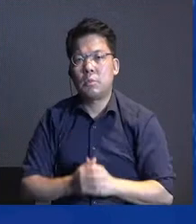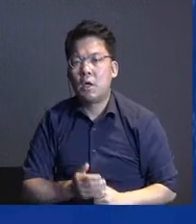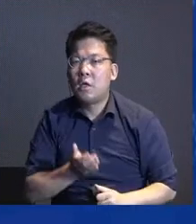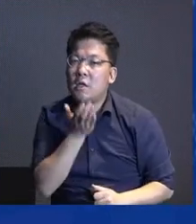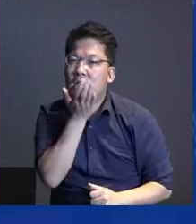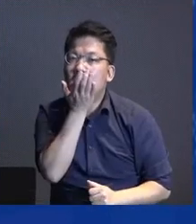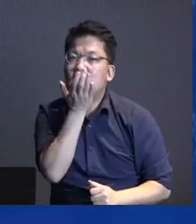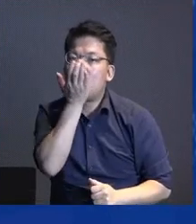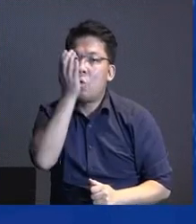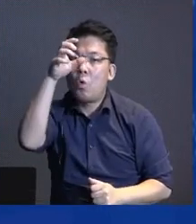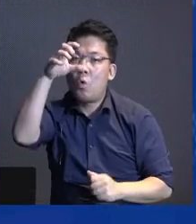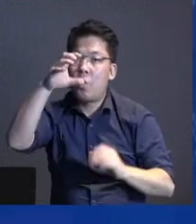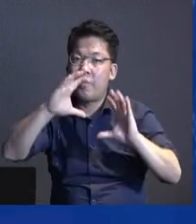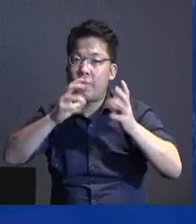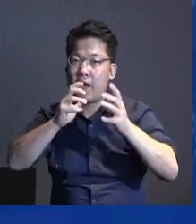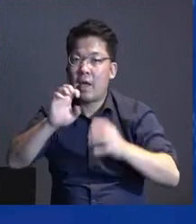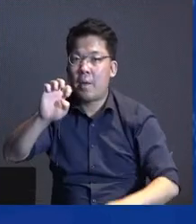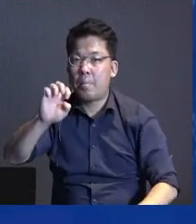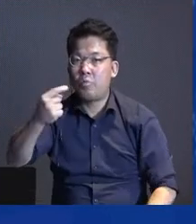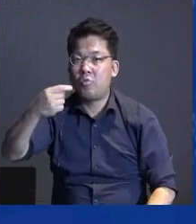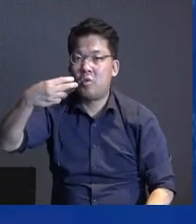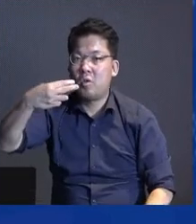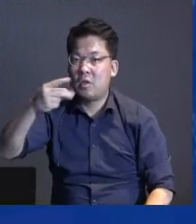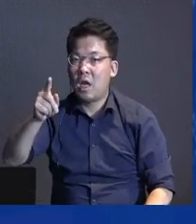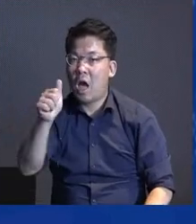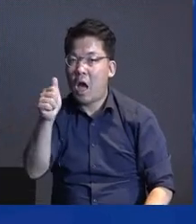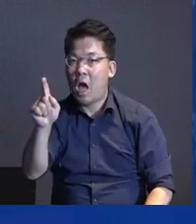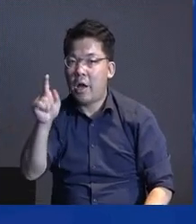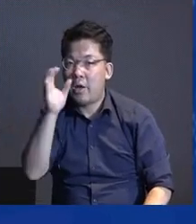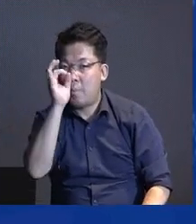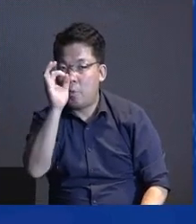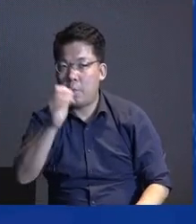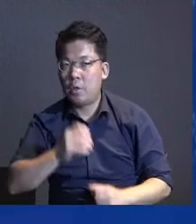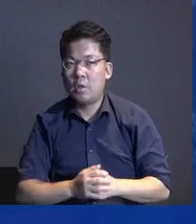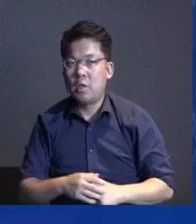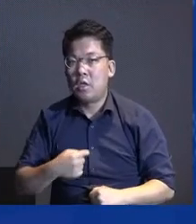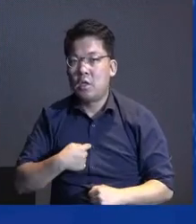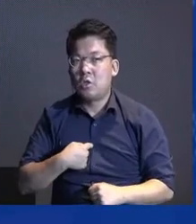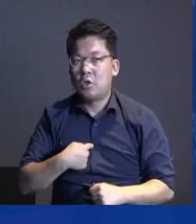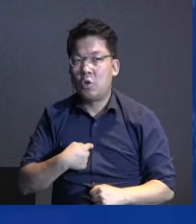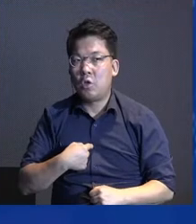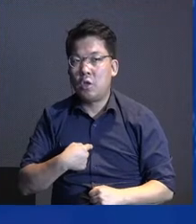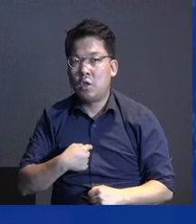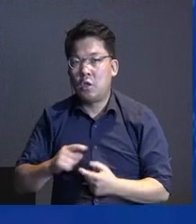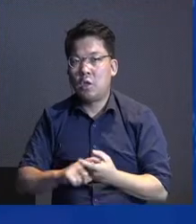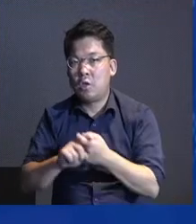Our partner there, Letokruch, organized